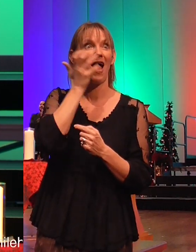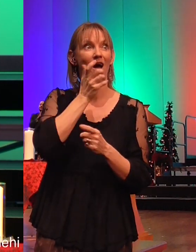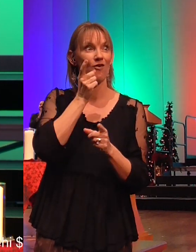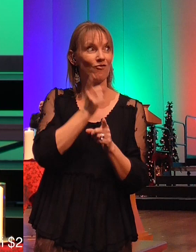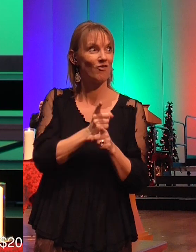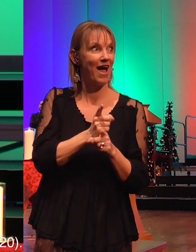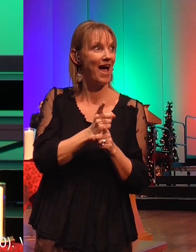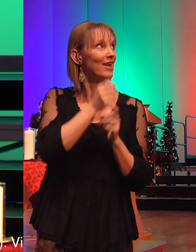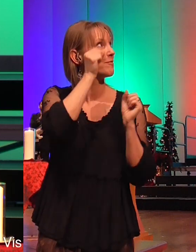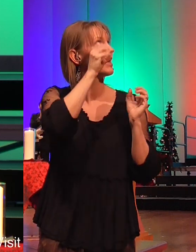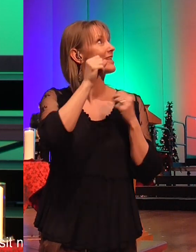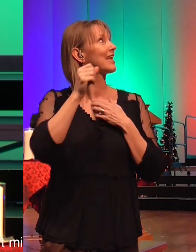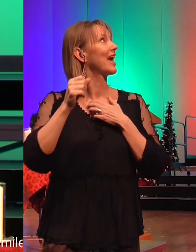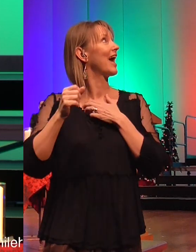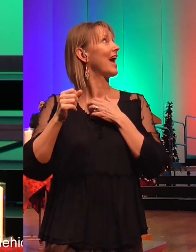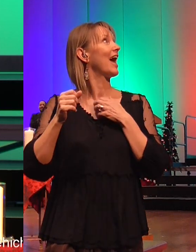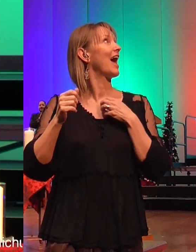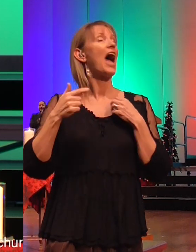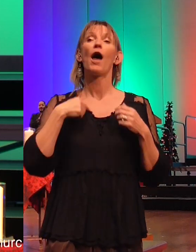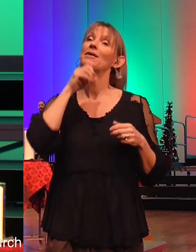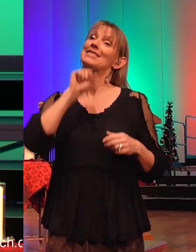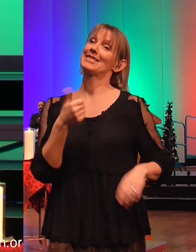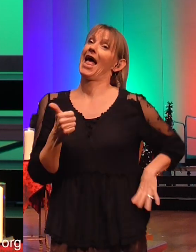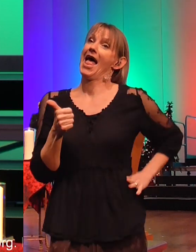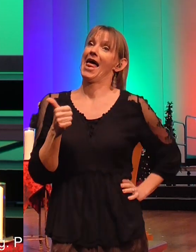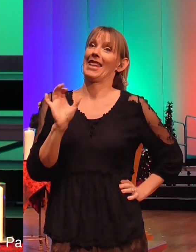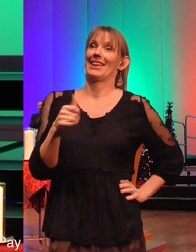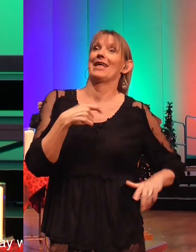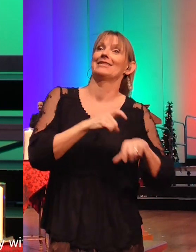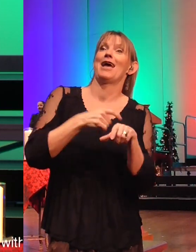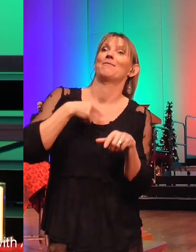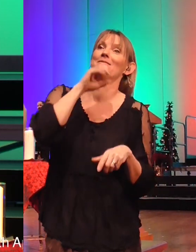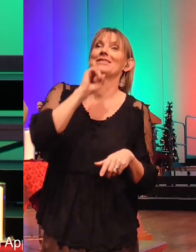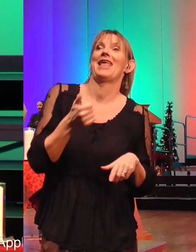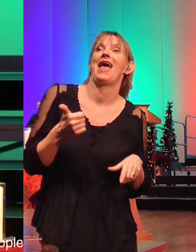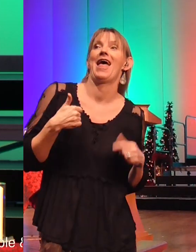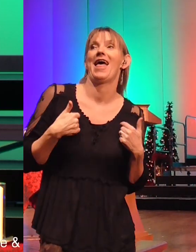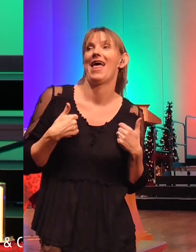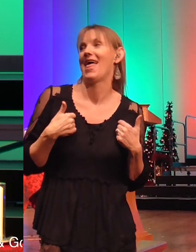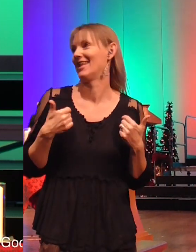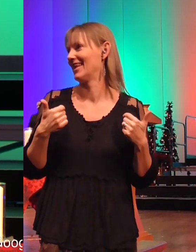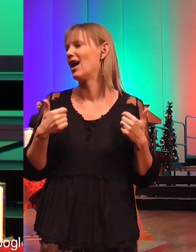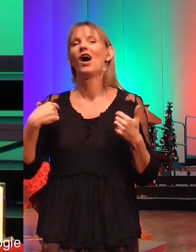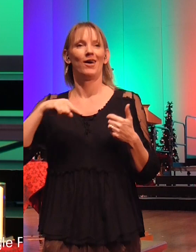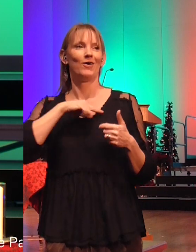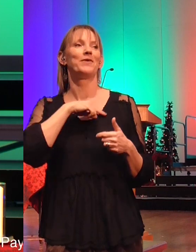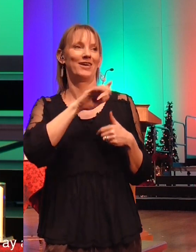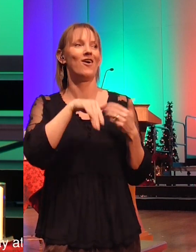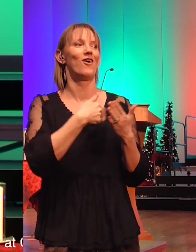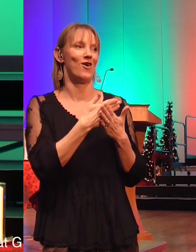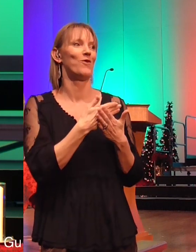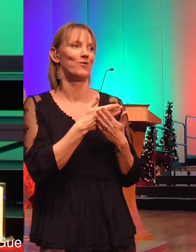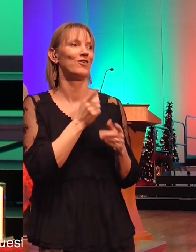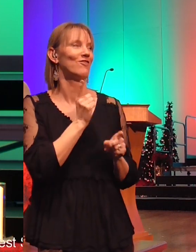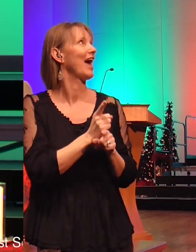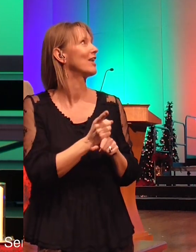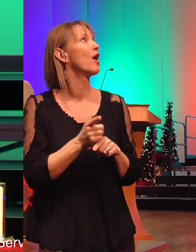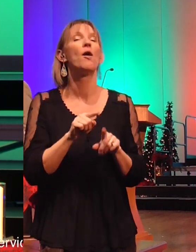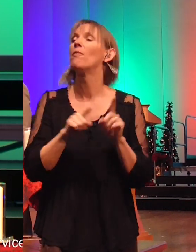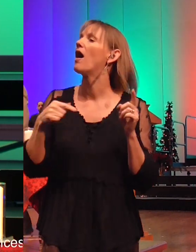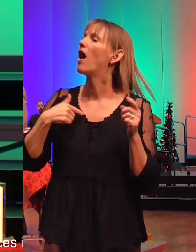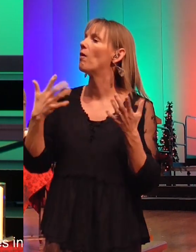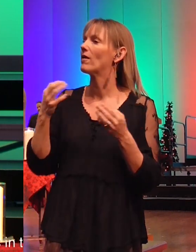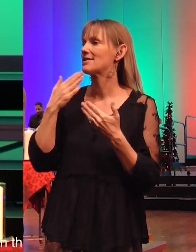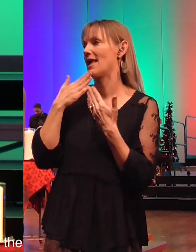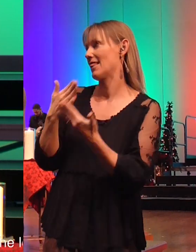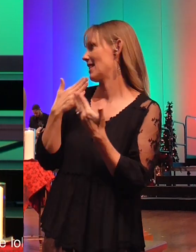it? I was 10 at the time. I was 10 at the time. Weren't we all? But I just wanted